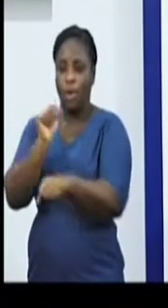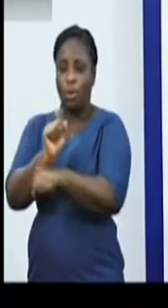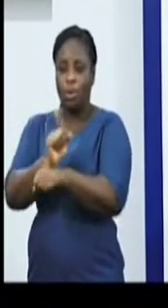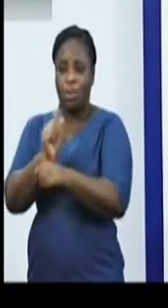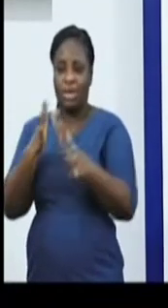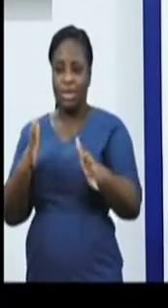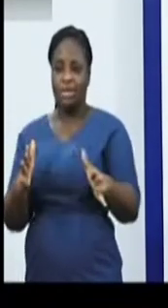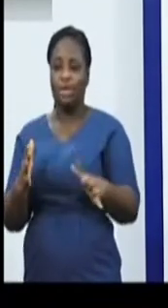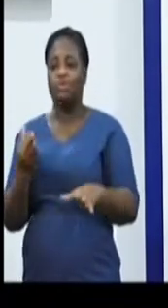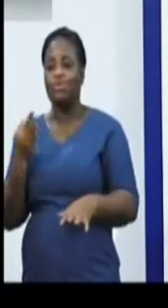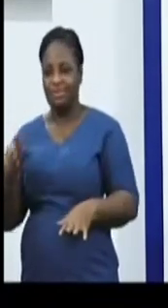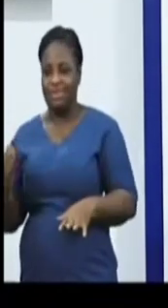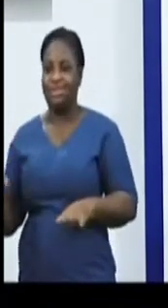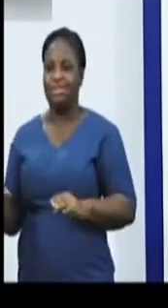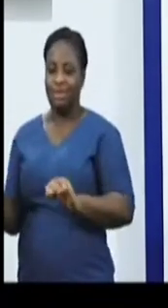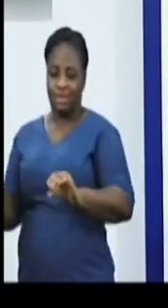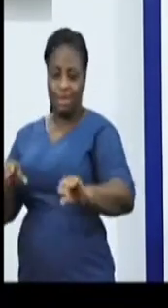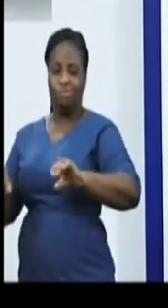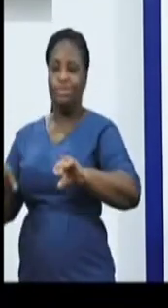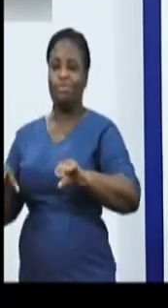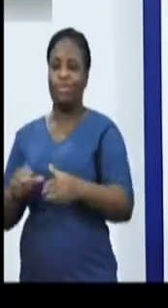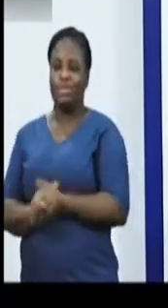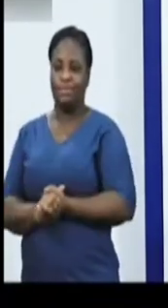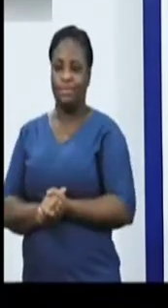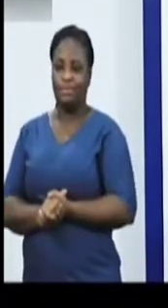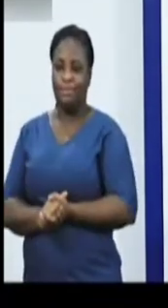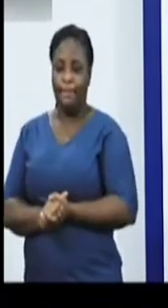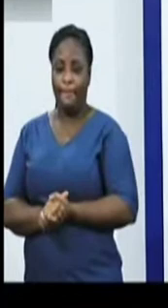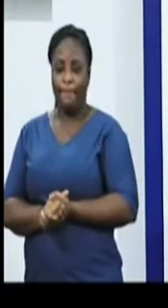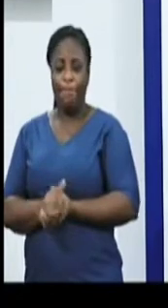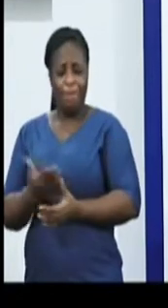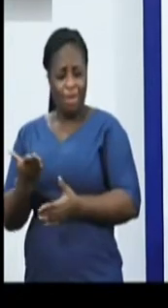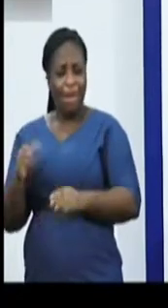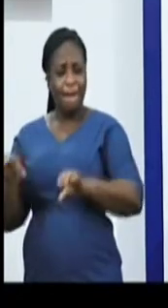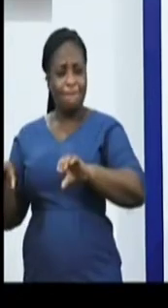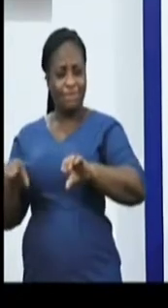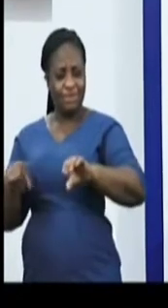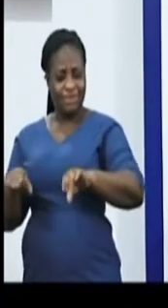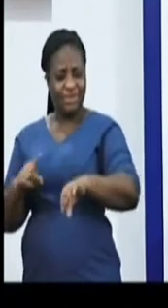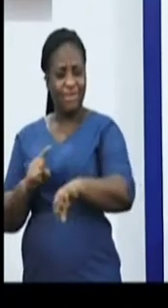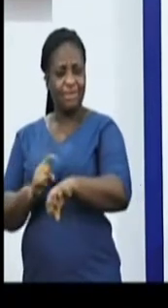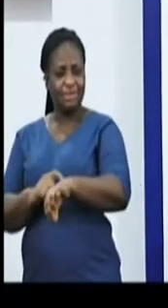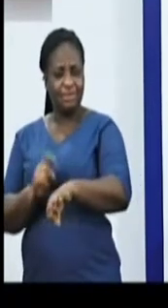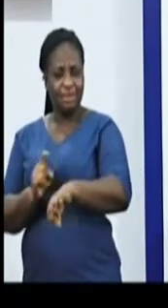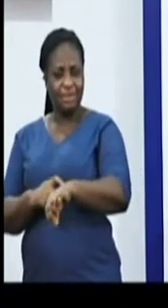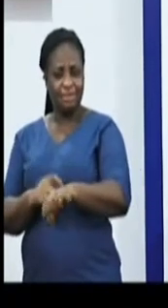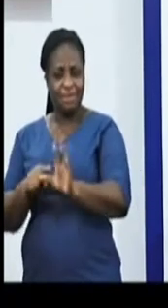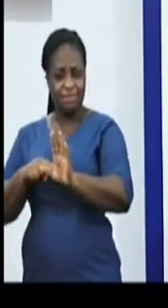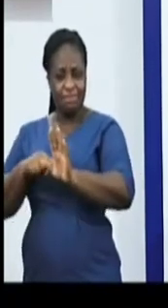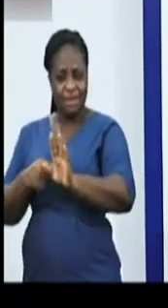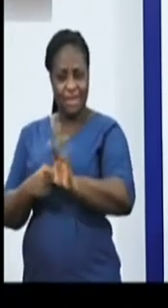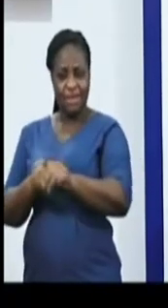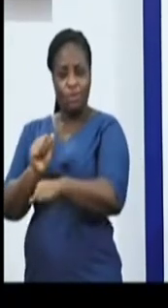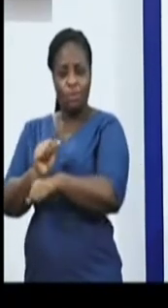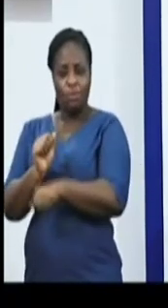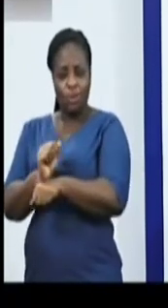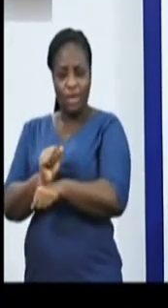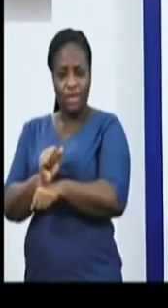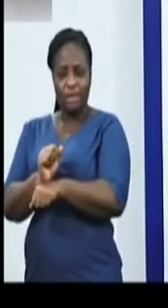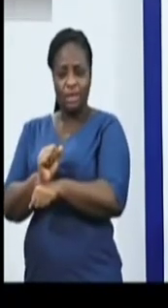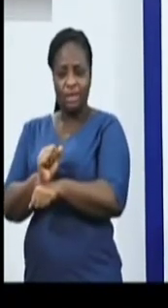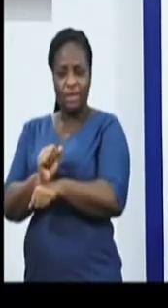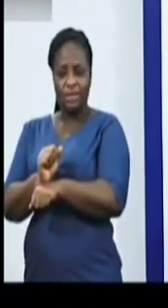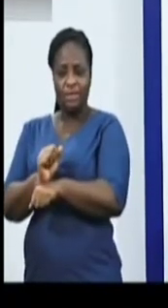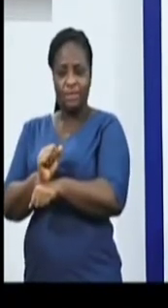to facilitate their movement. They are moving during times that they start work, that will give them room to start